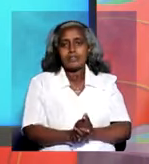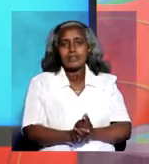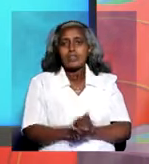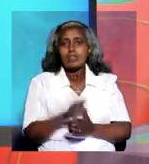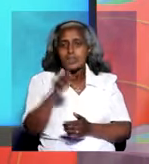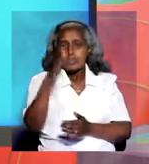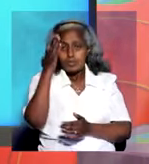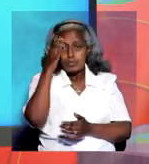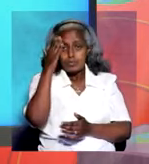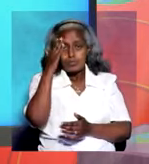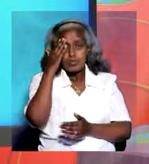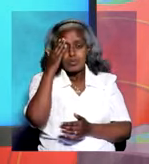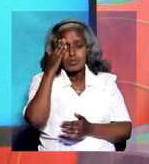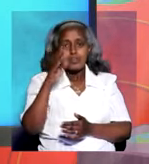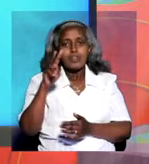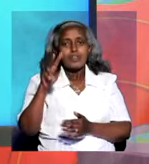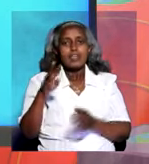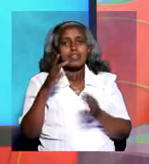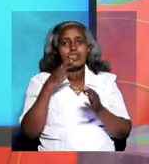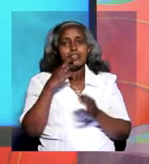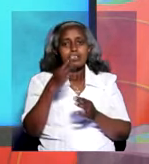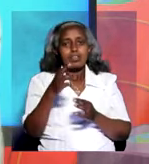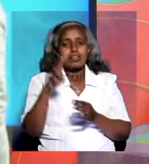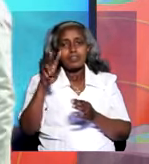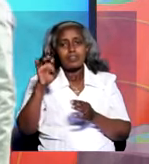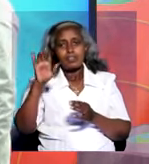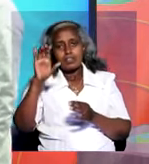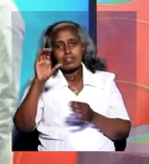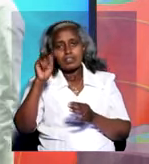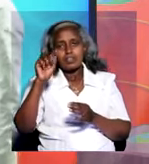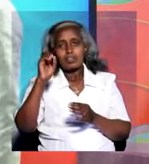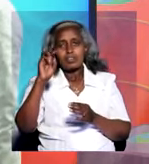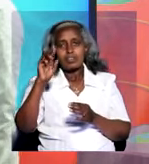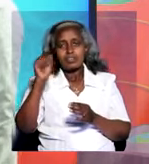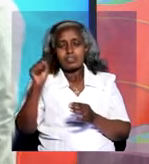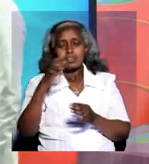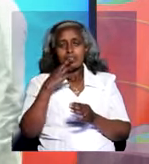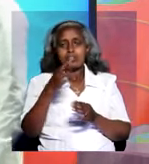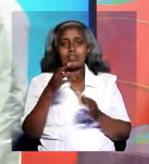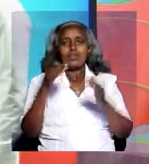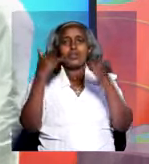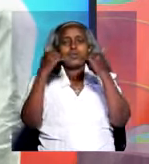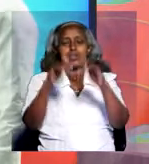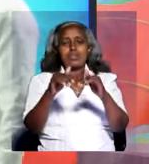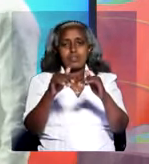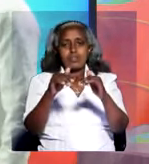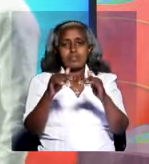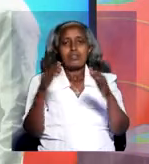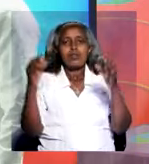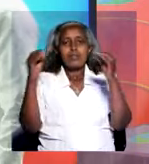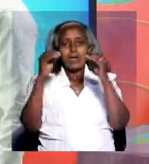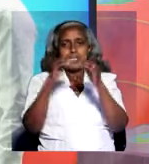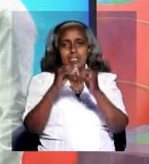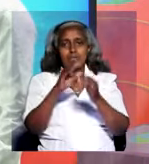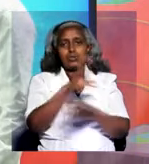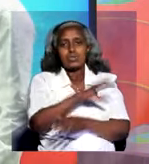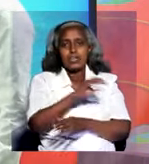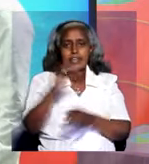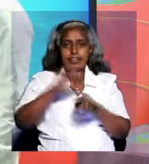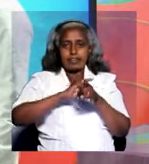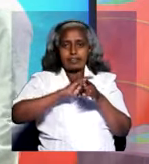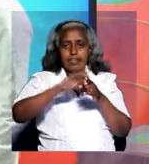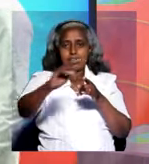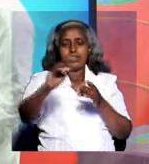As you know, vectors are quantities that have both magnitude and